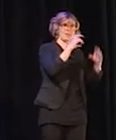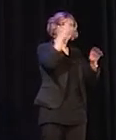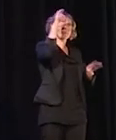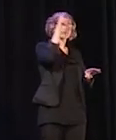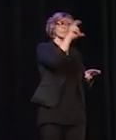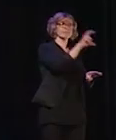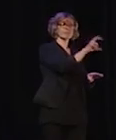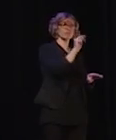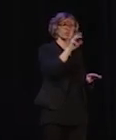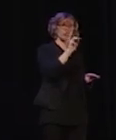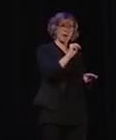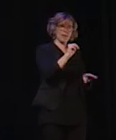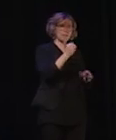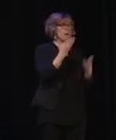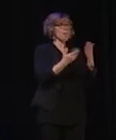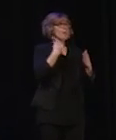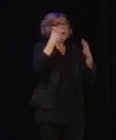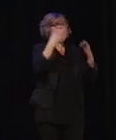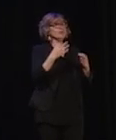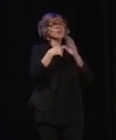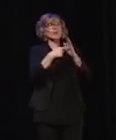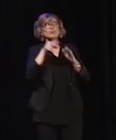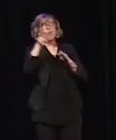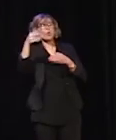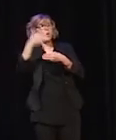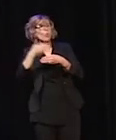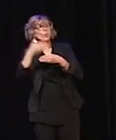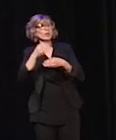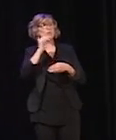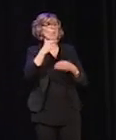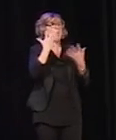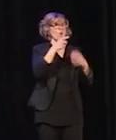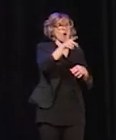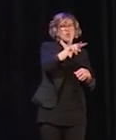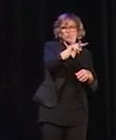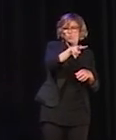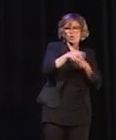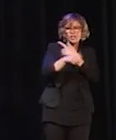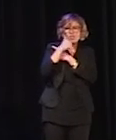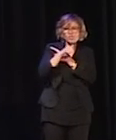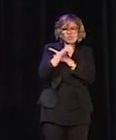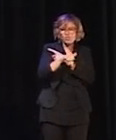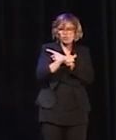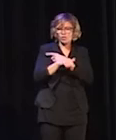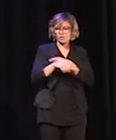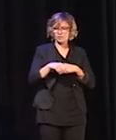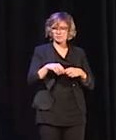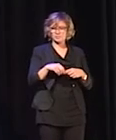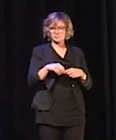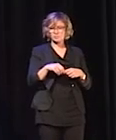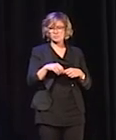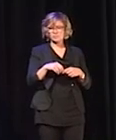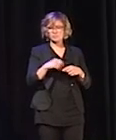It could be anything. I could have decided, okay, I want you to look out a window in the next shot, or I want to look at you to look at her, or I want to look at this guy over here. And the thing that's